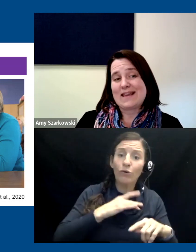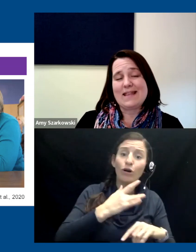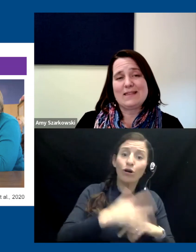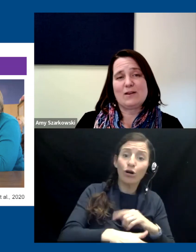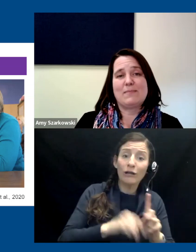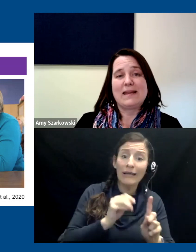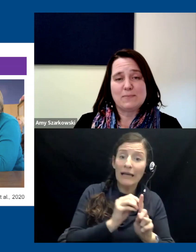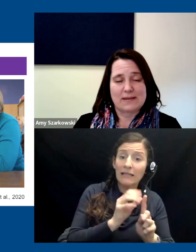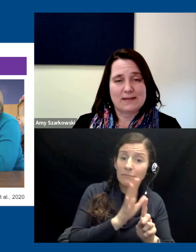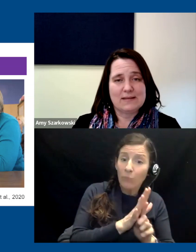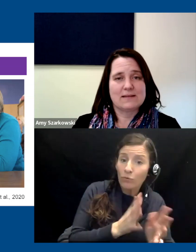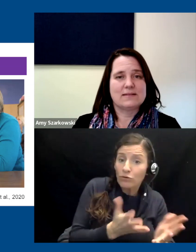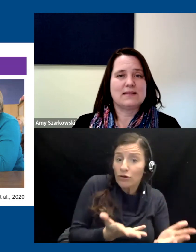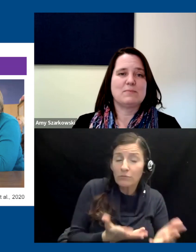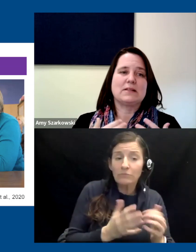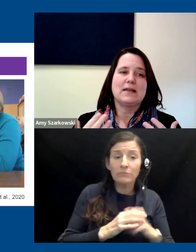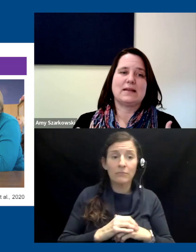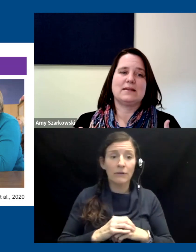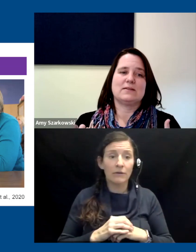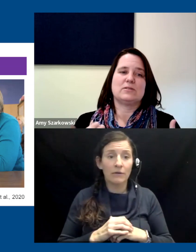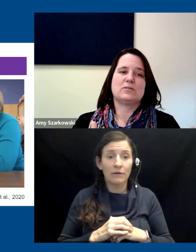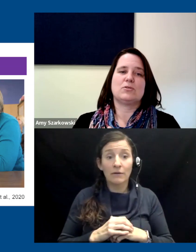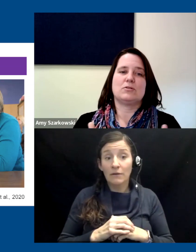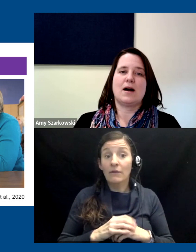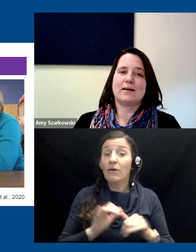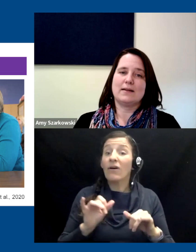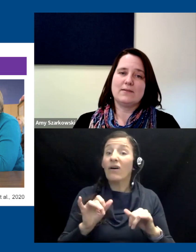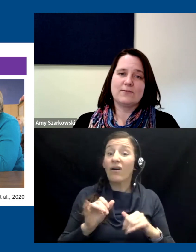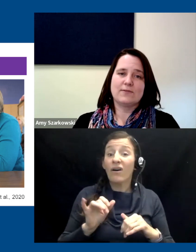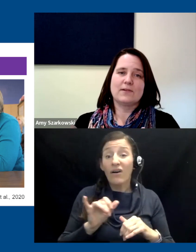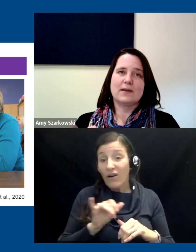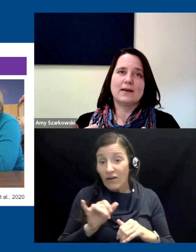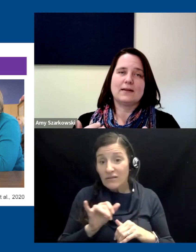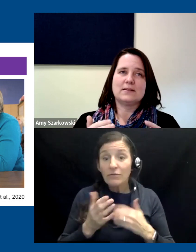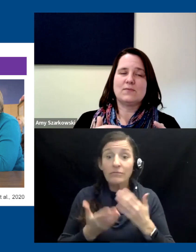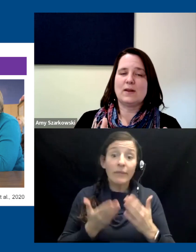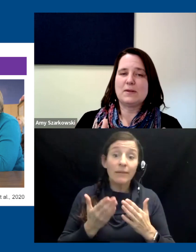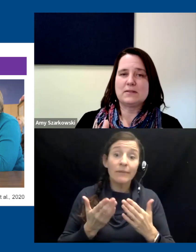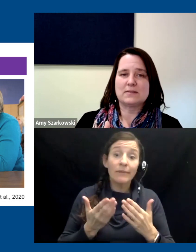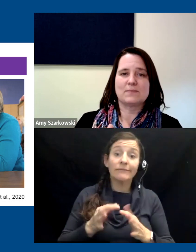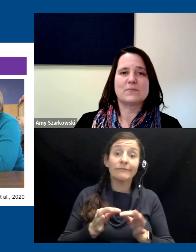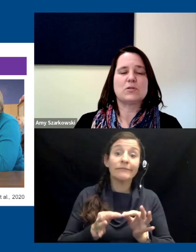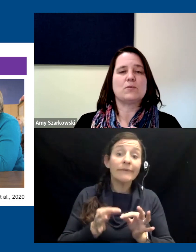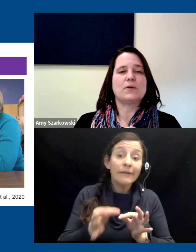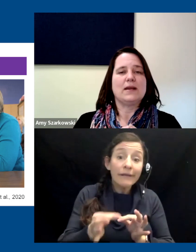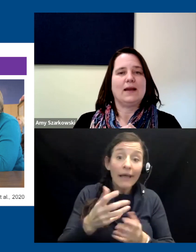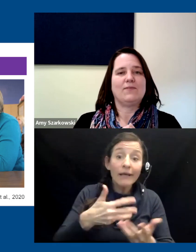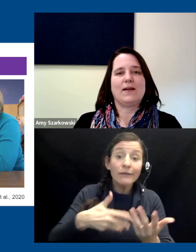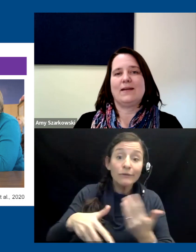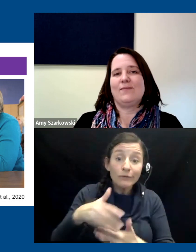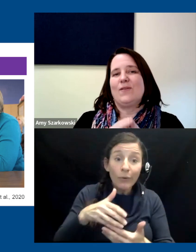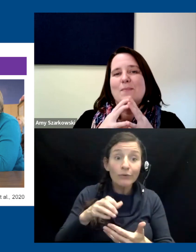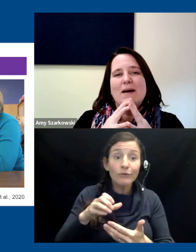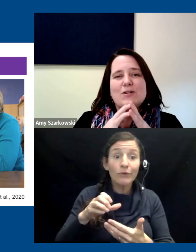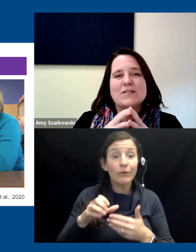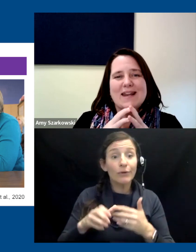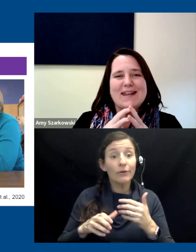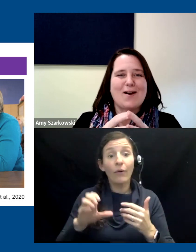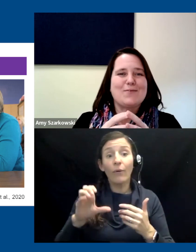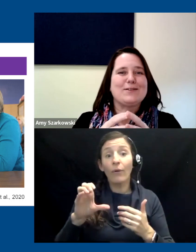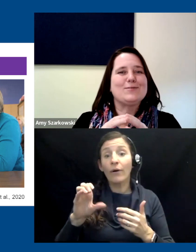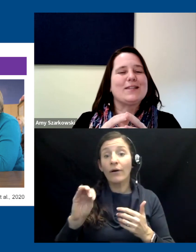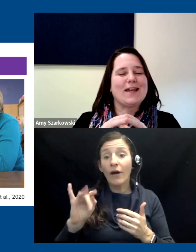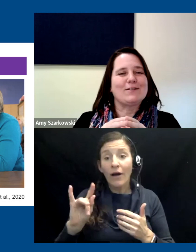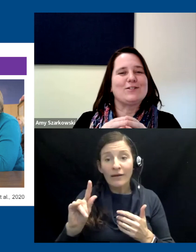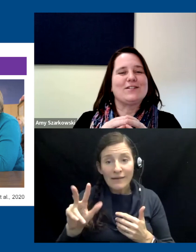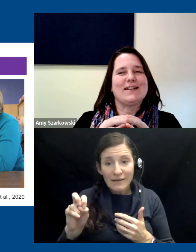Related to that, there might be some delayed social cognitive developments. So if I'm understanding